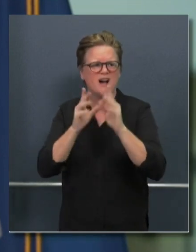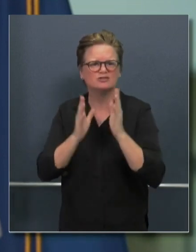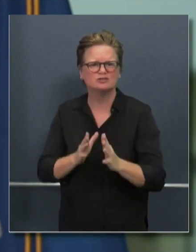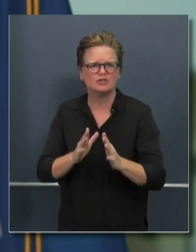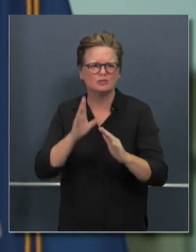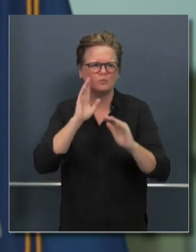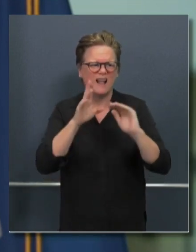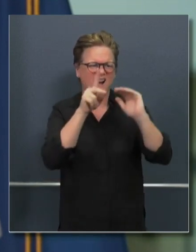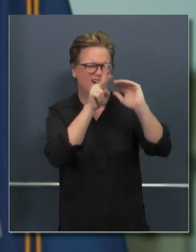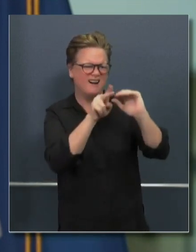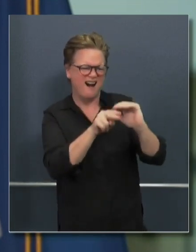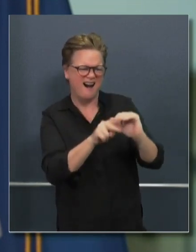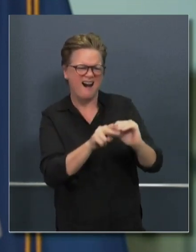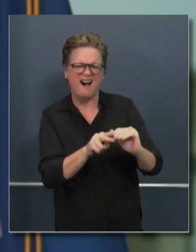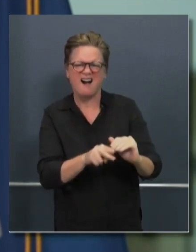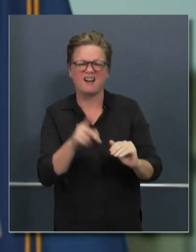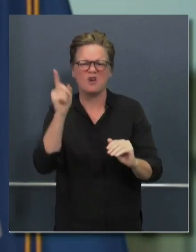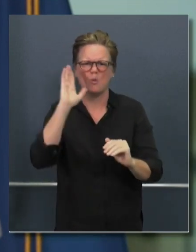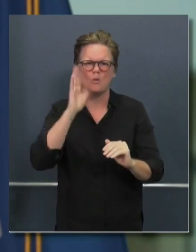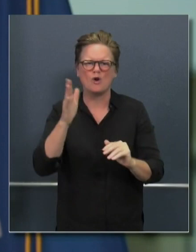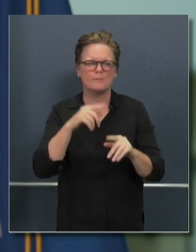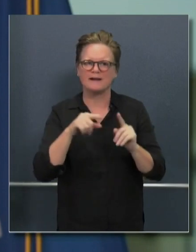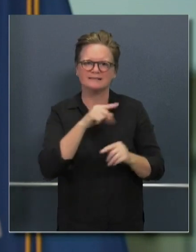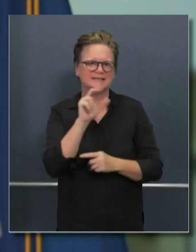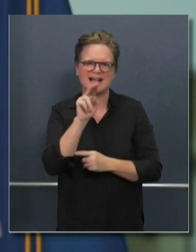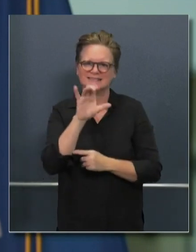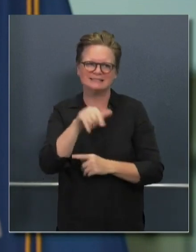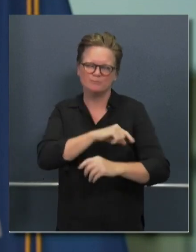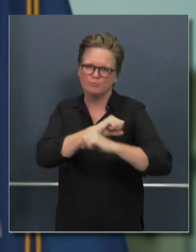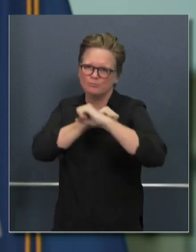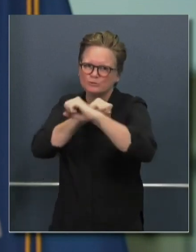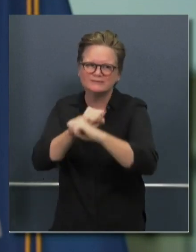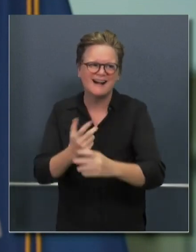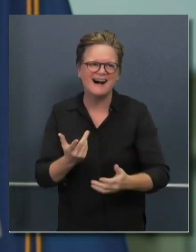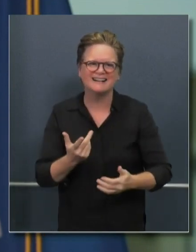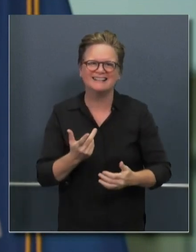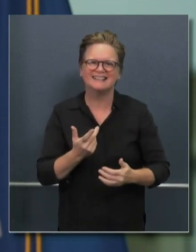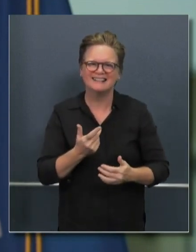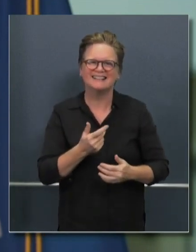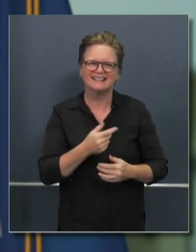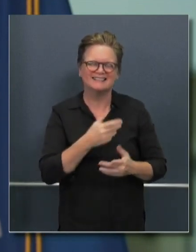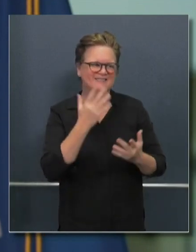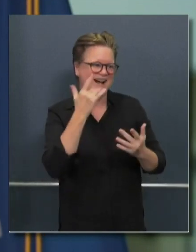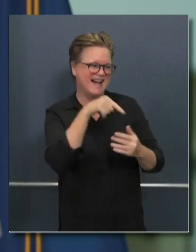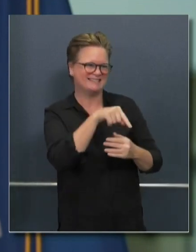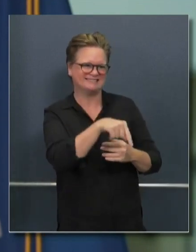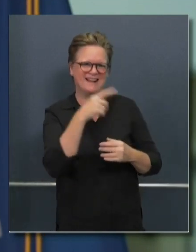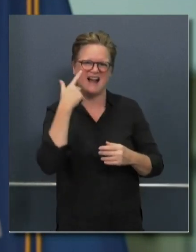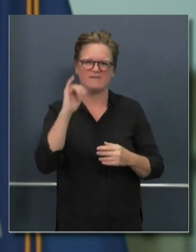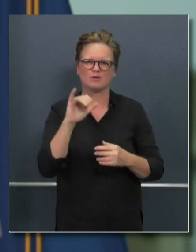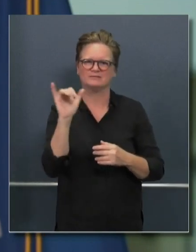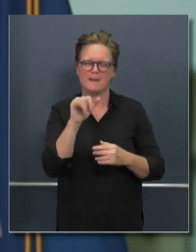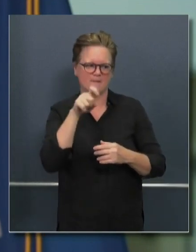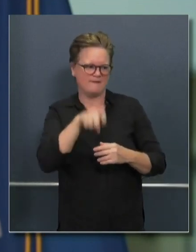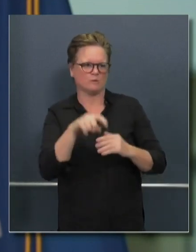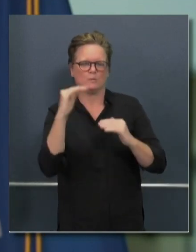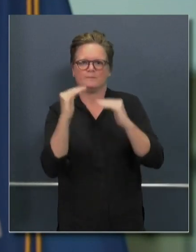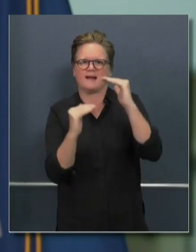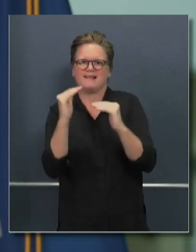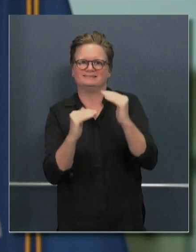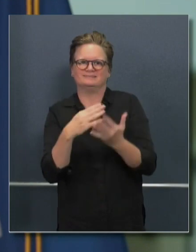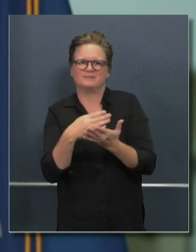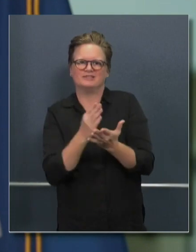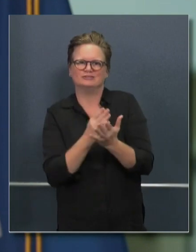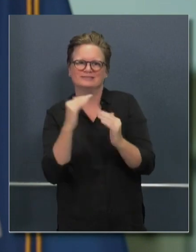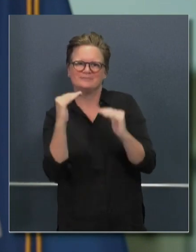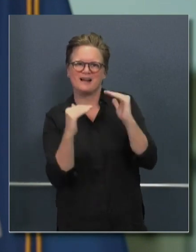potentially, as it relates to the need to balance budgets. Remember, we're constitutionally obliged to balance our budgets, no printing presses in states